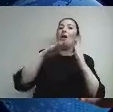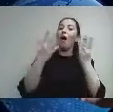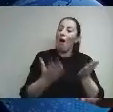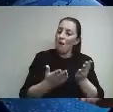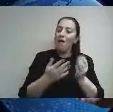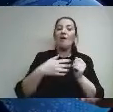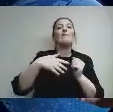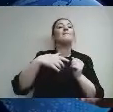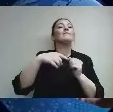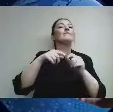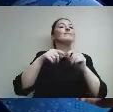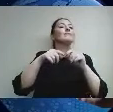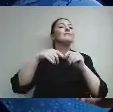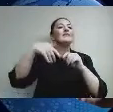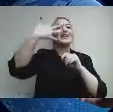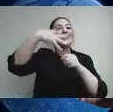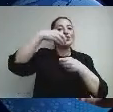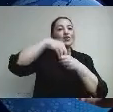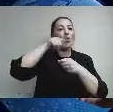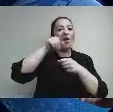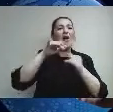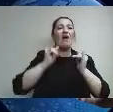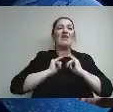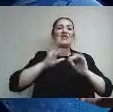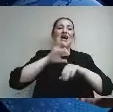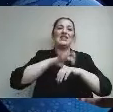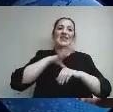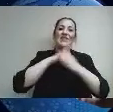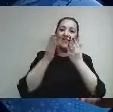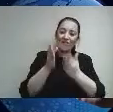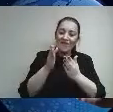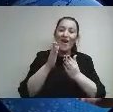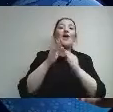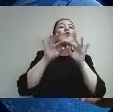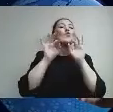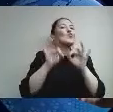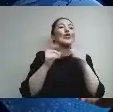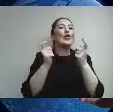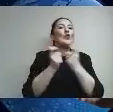discomfort. So, dear Sadria,